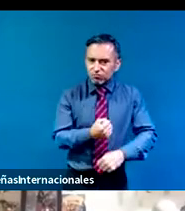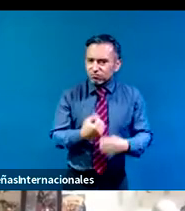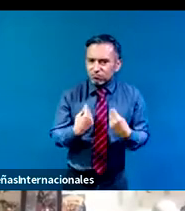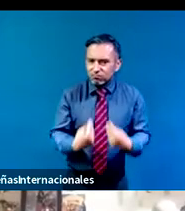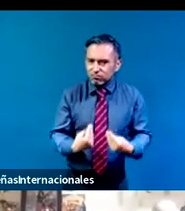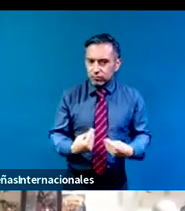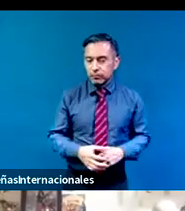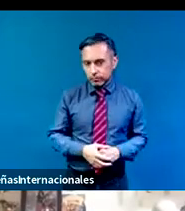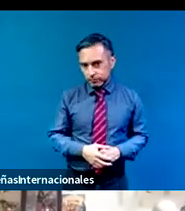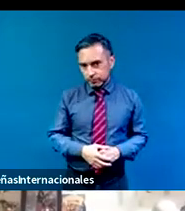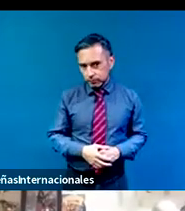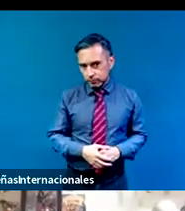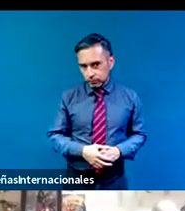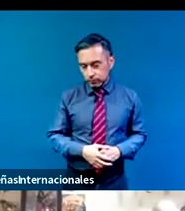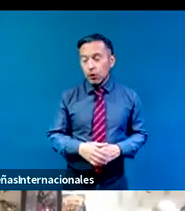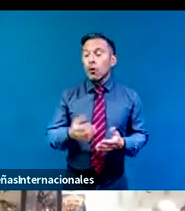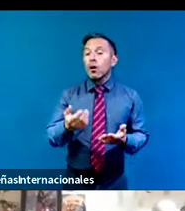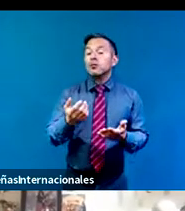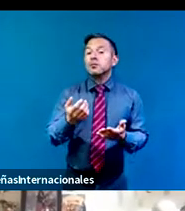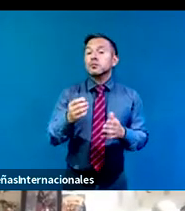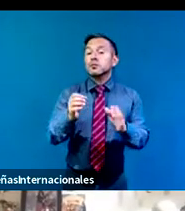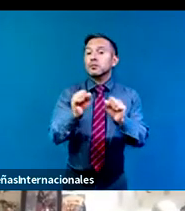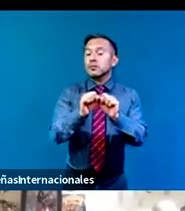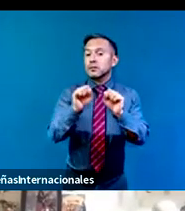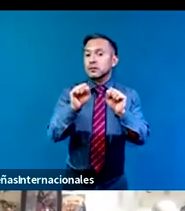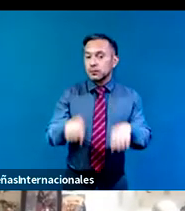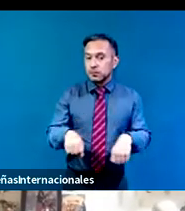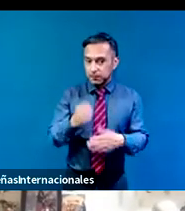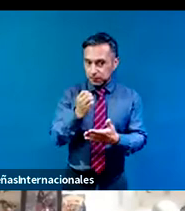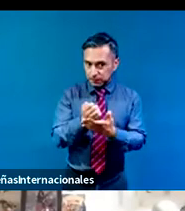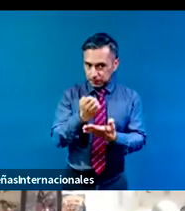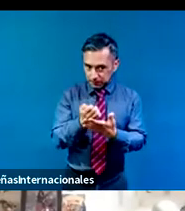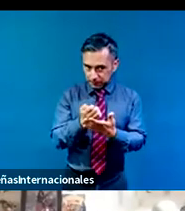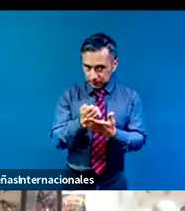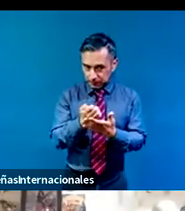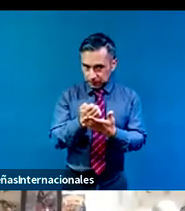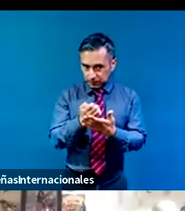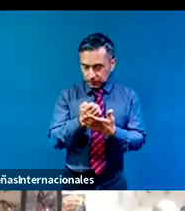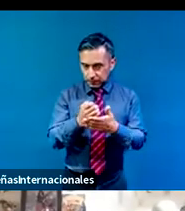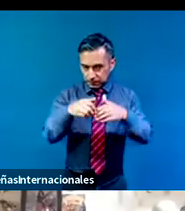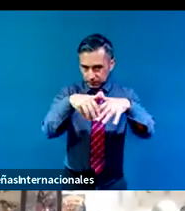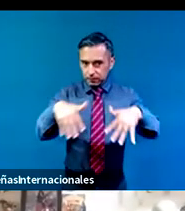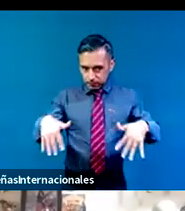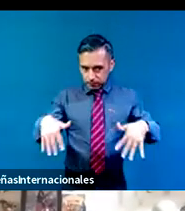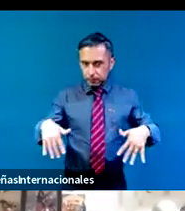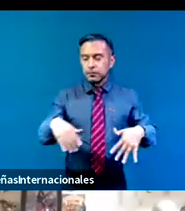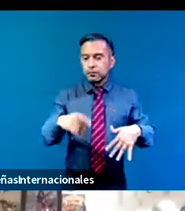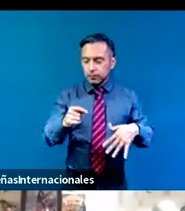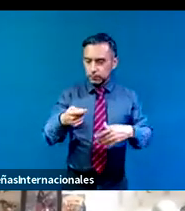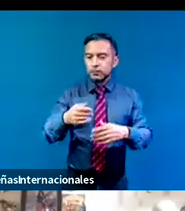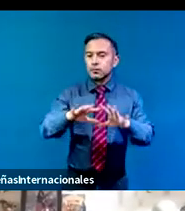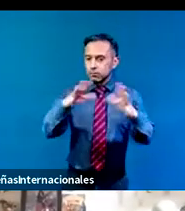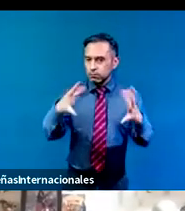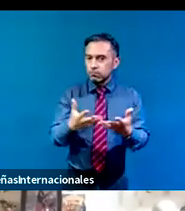system that includes and cares for planet and the humanity. Please, if you would limit your answer